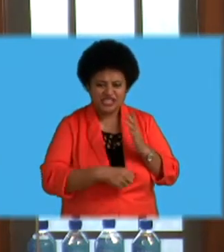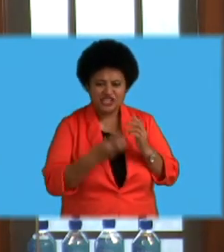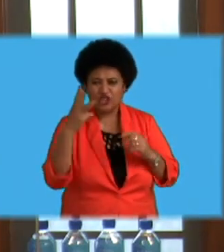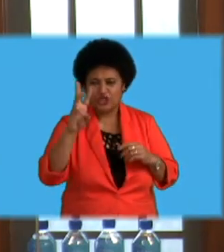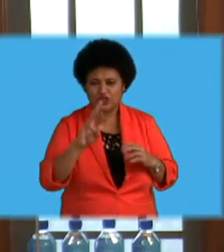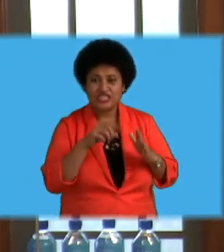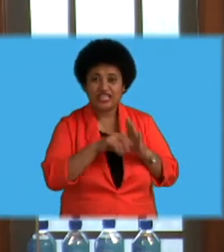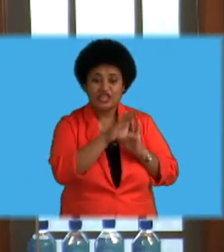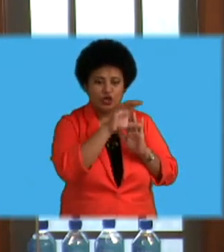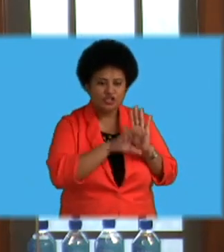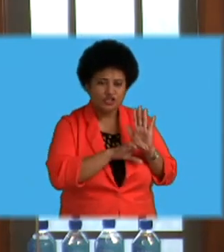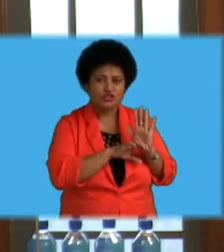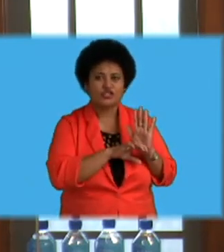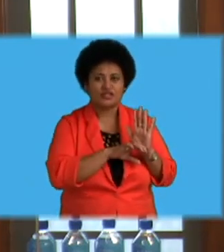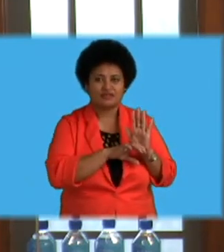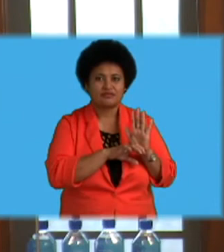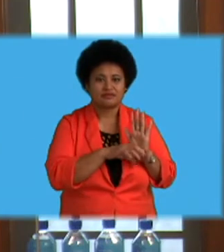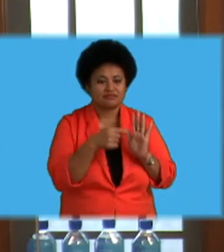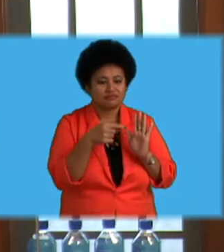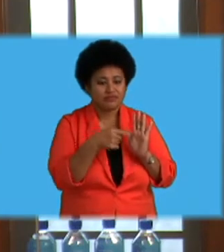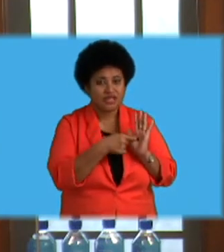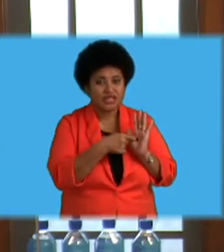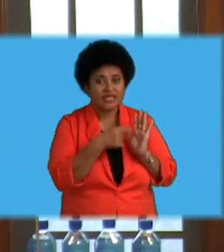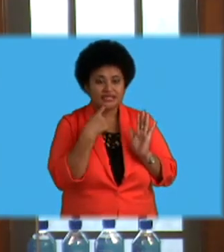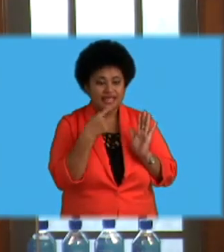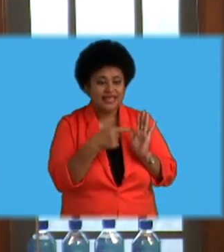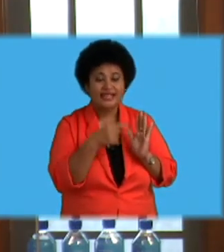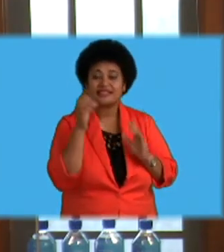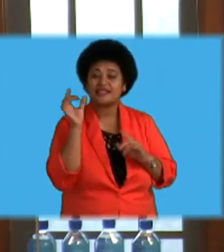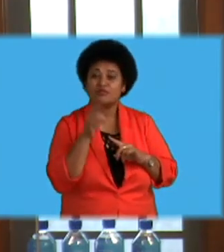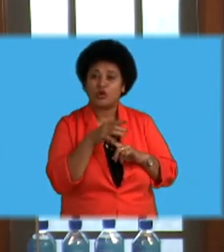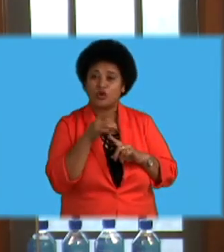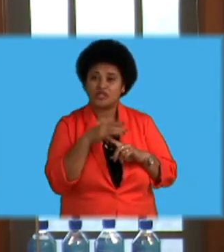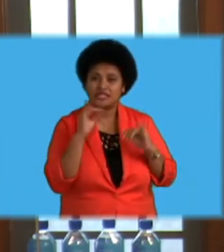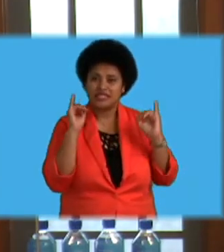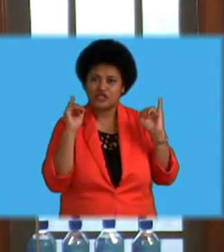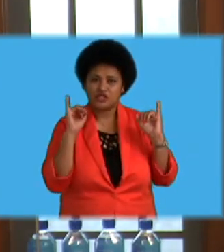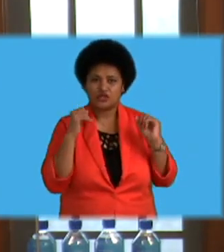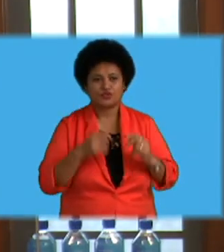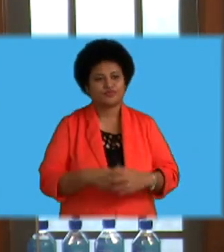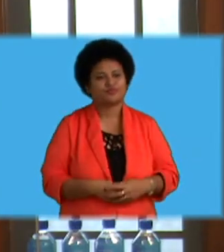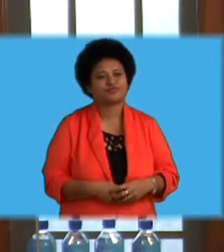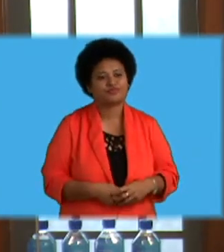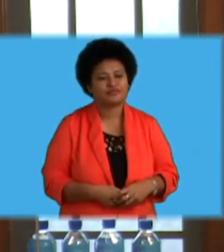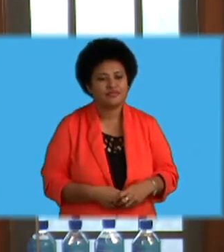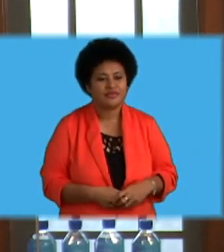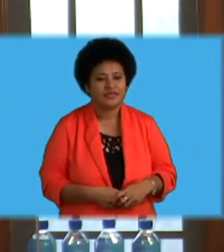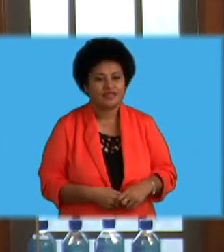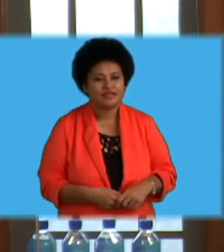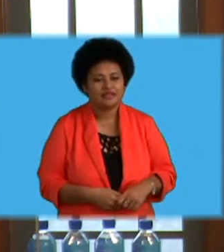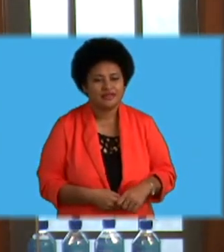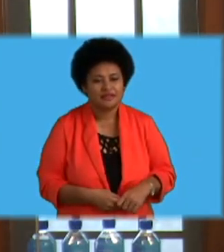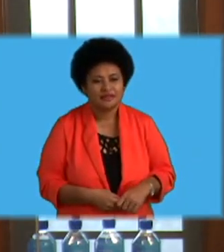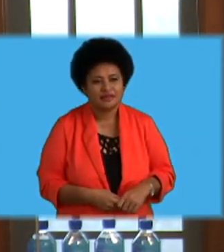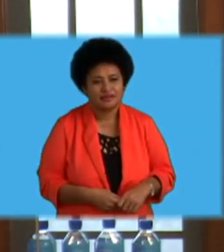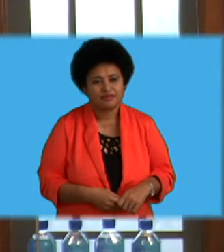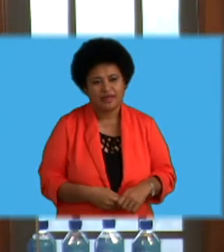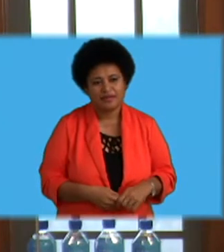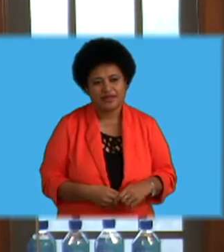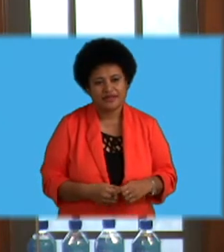Constitution. This is a very critical issue, Honorable Deputy Speaker.